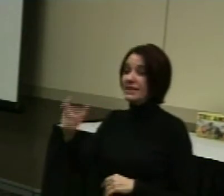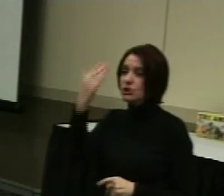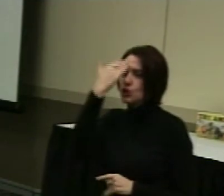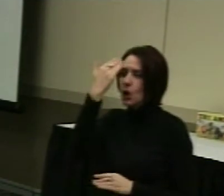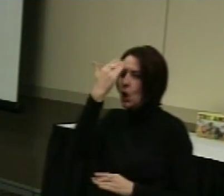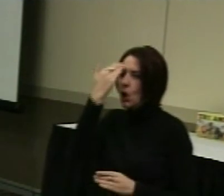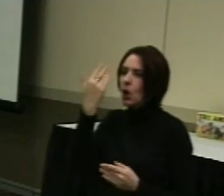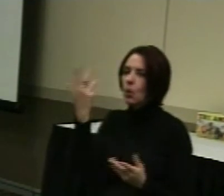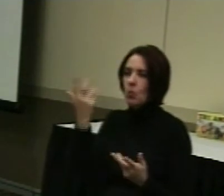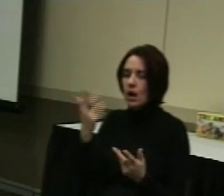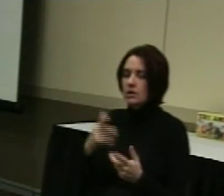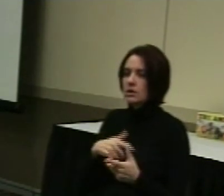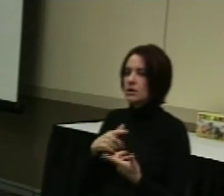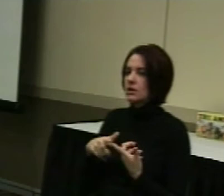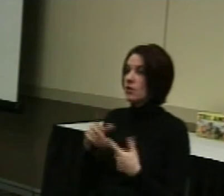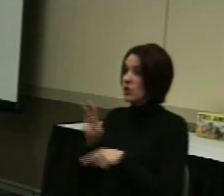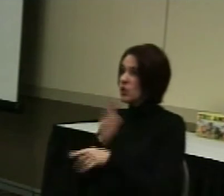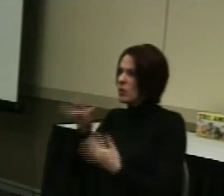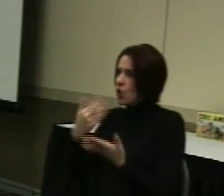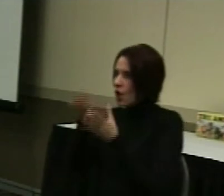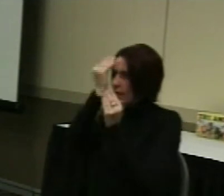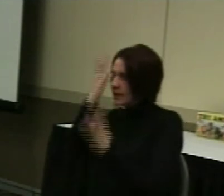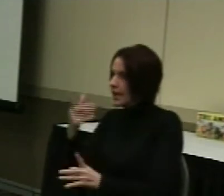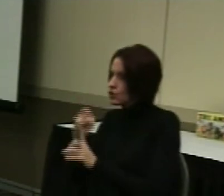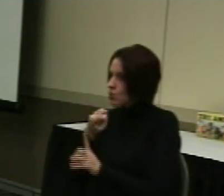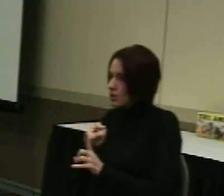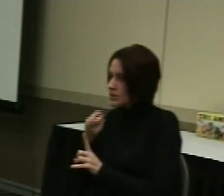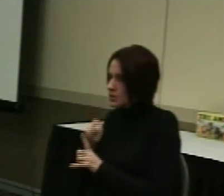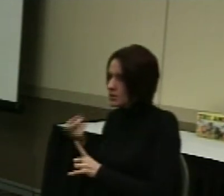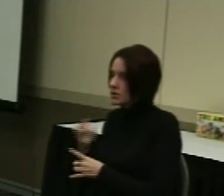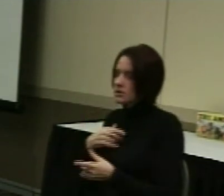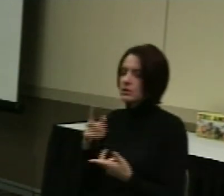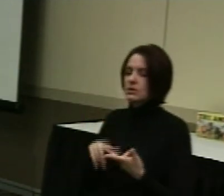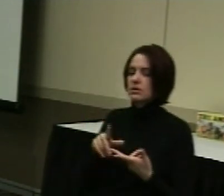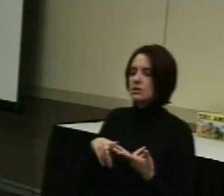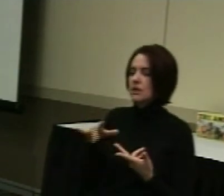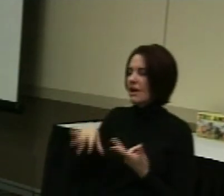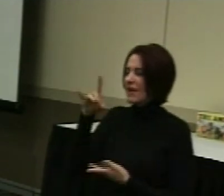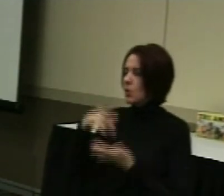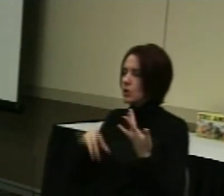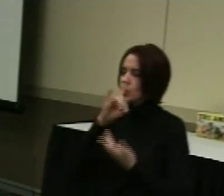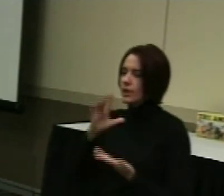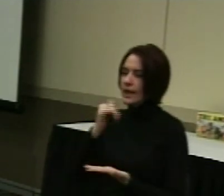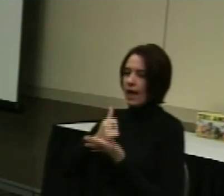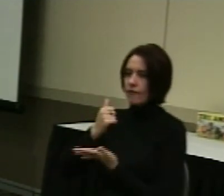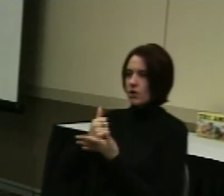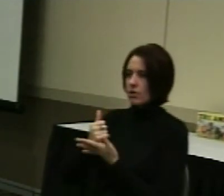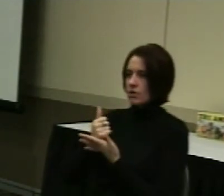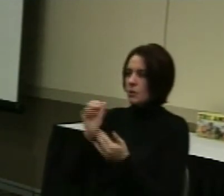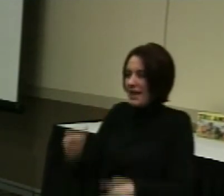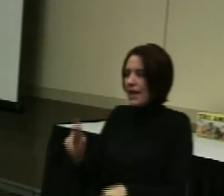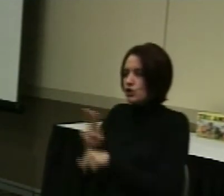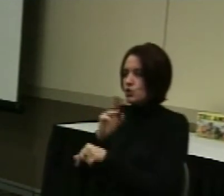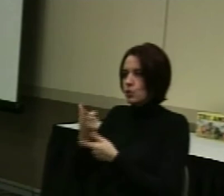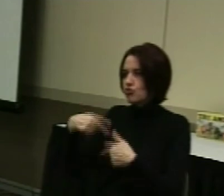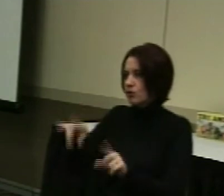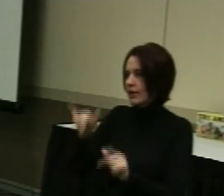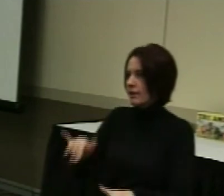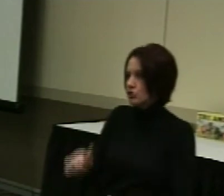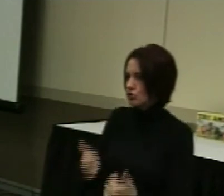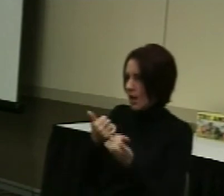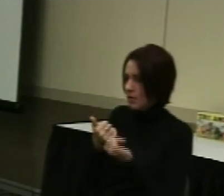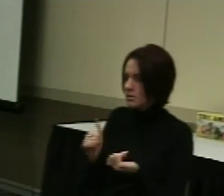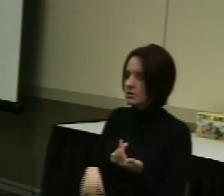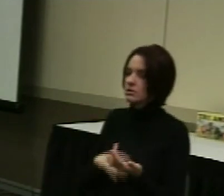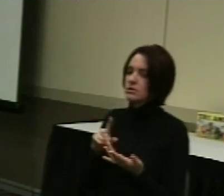data sources? Have we found what's useful in this challenging situation? Do we know all we